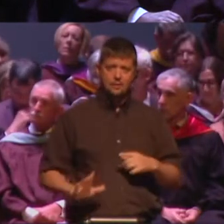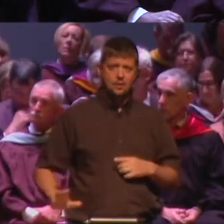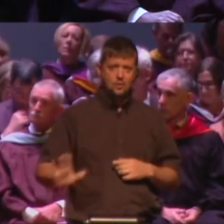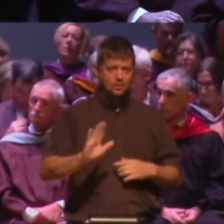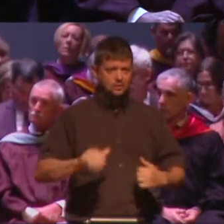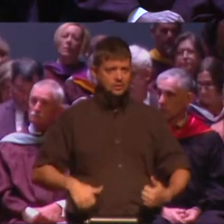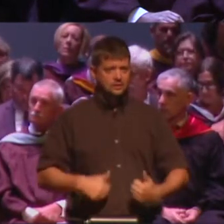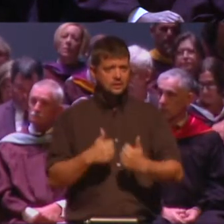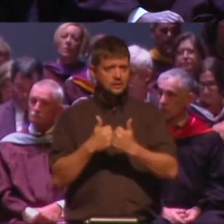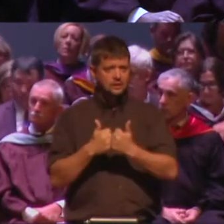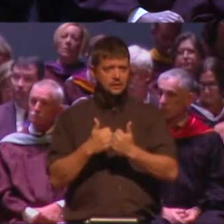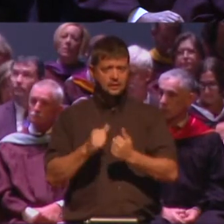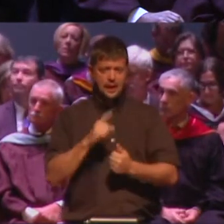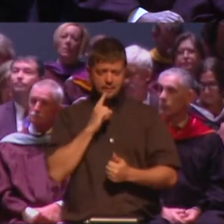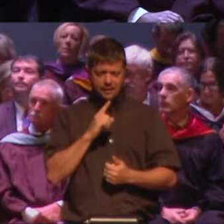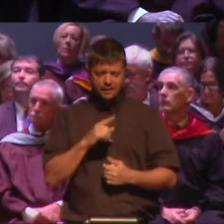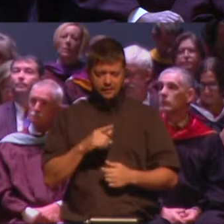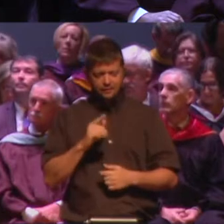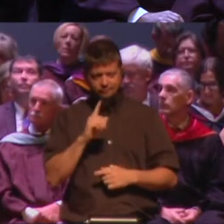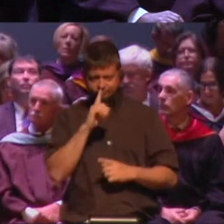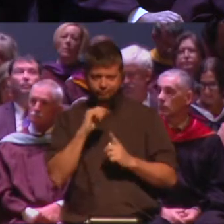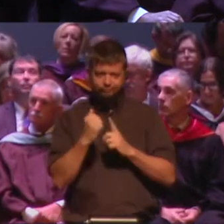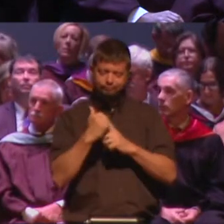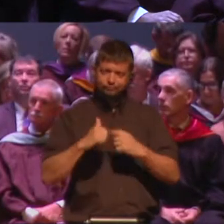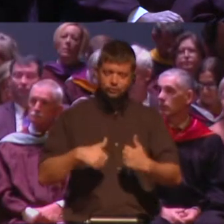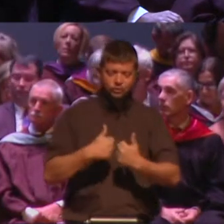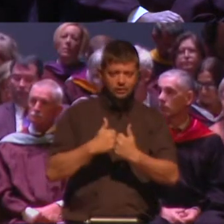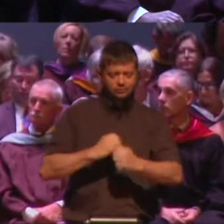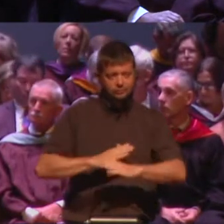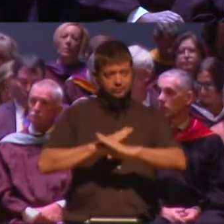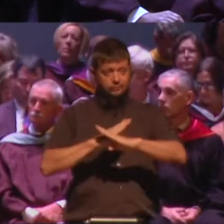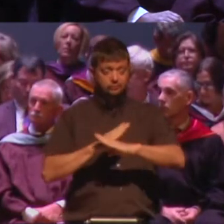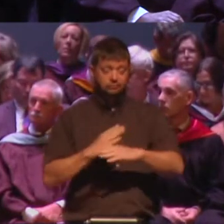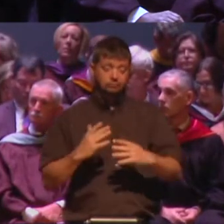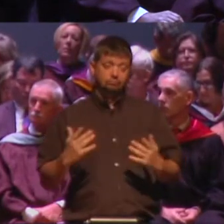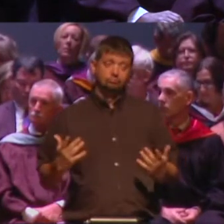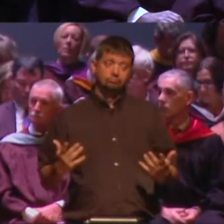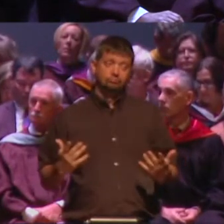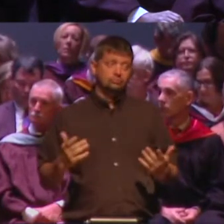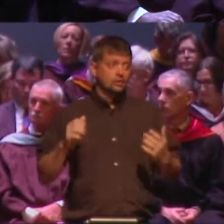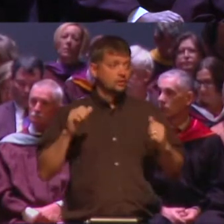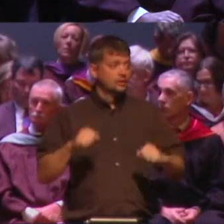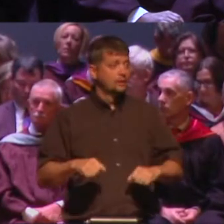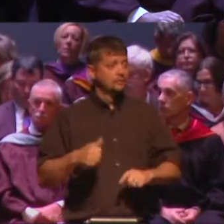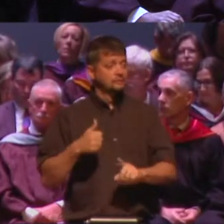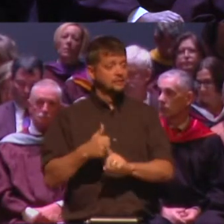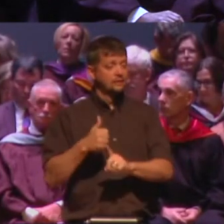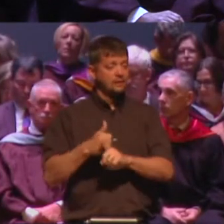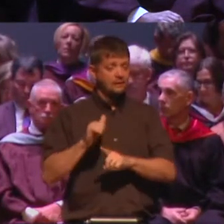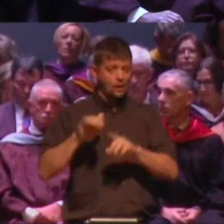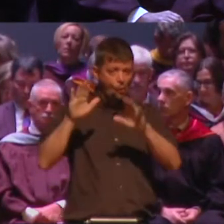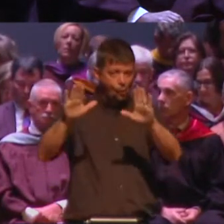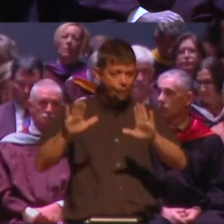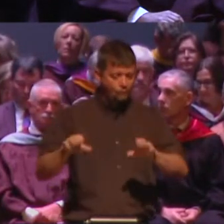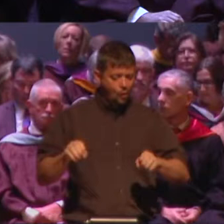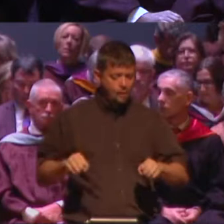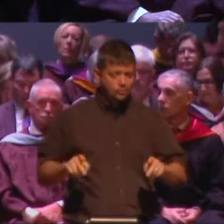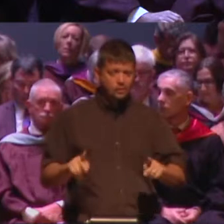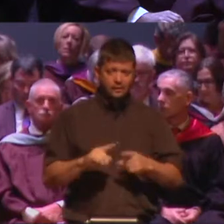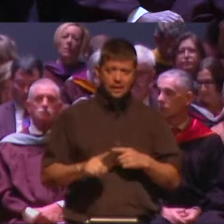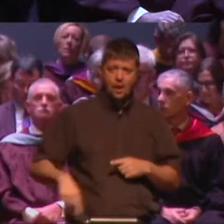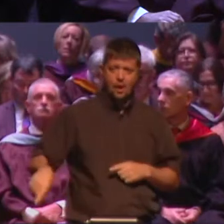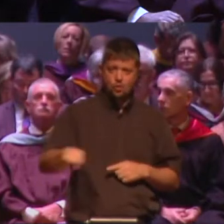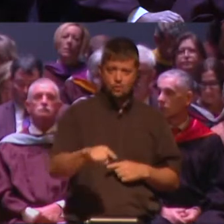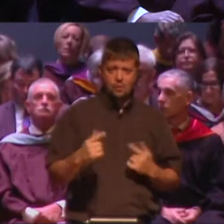even disguised as a roadblock or a challenge. Who knows, it may very well be that great opportunity that you've